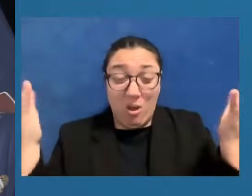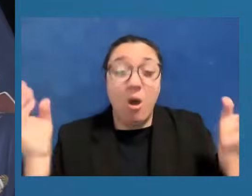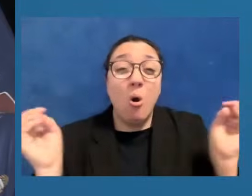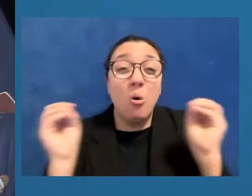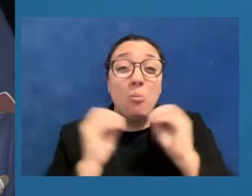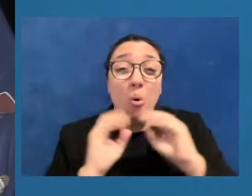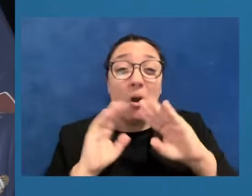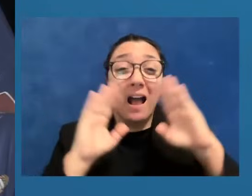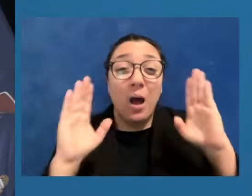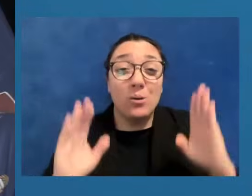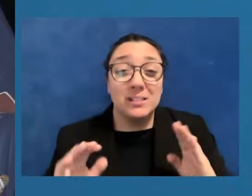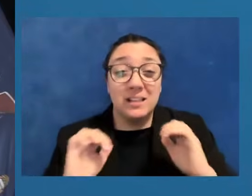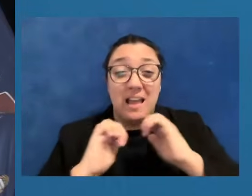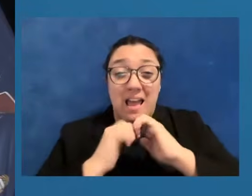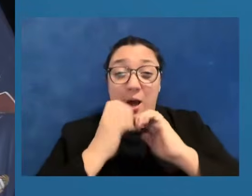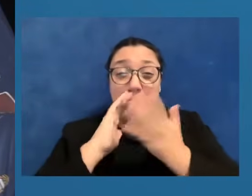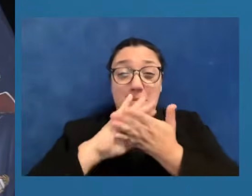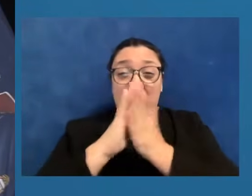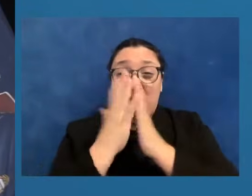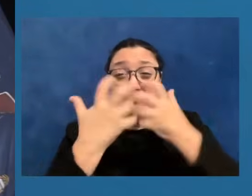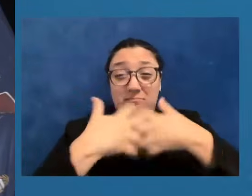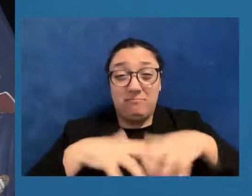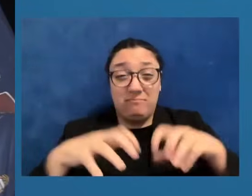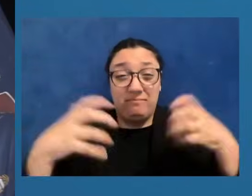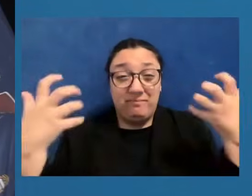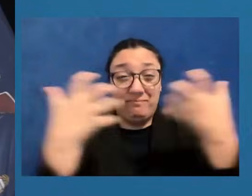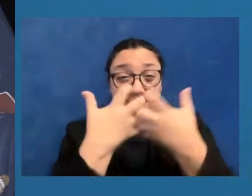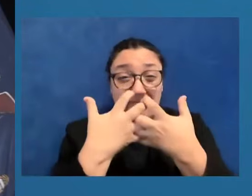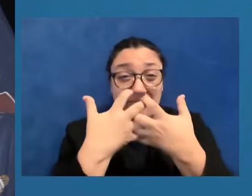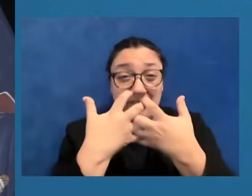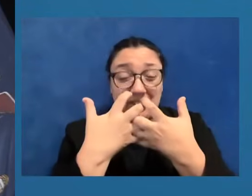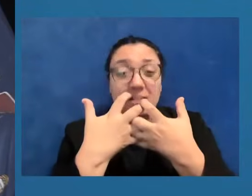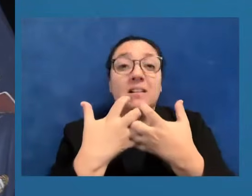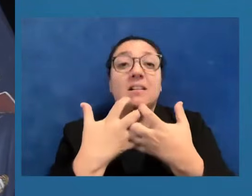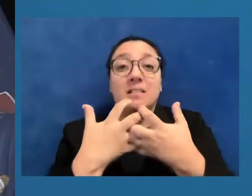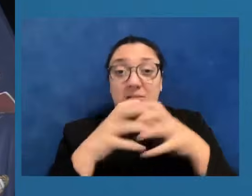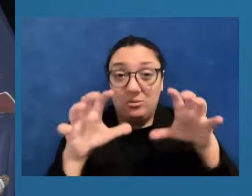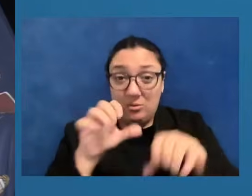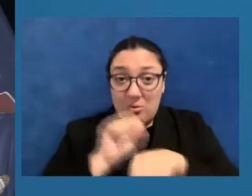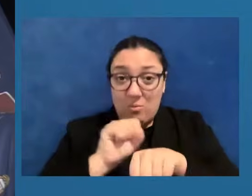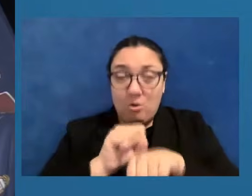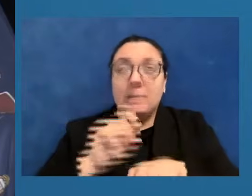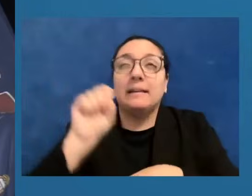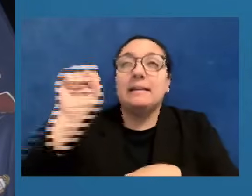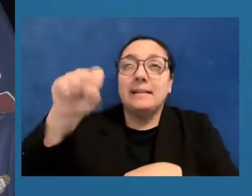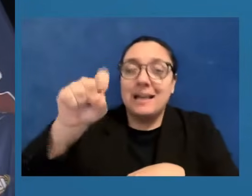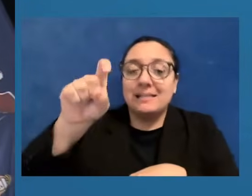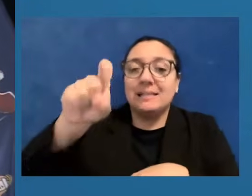compatible. And how do we do the work? And yes, the carrots, we needed more carrots.